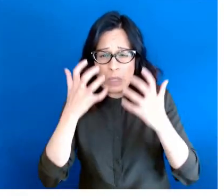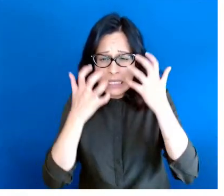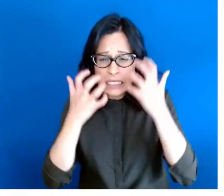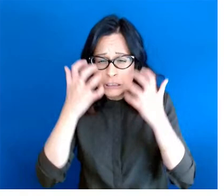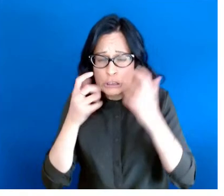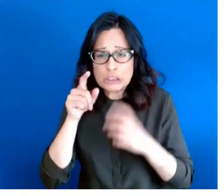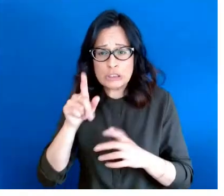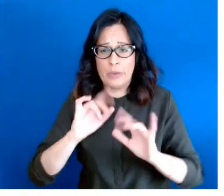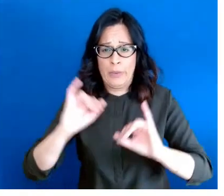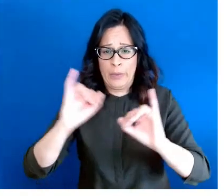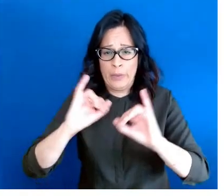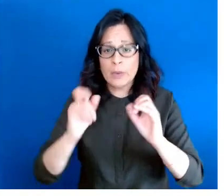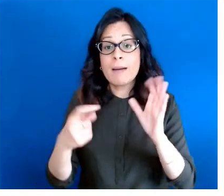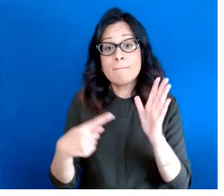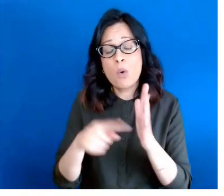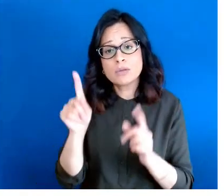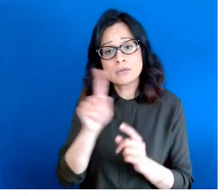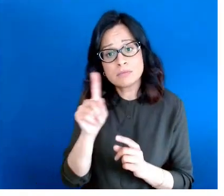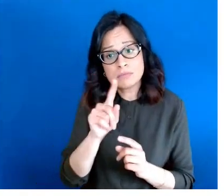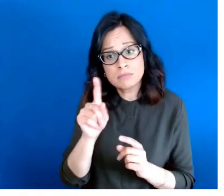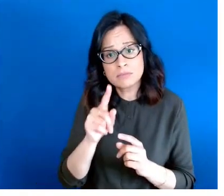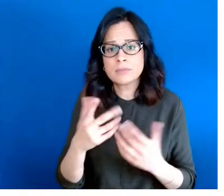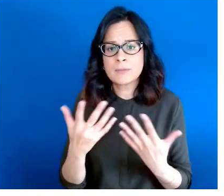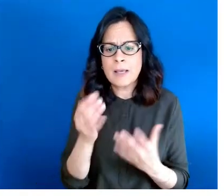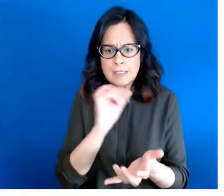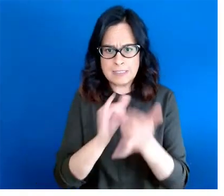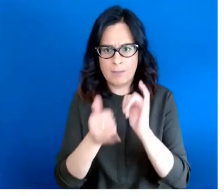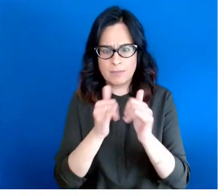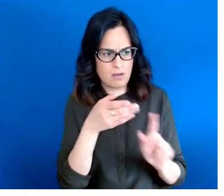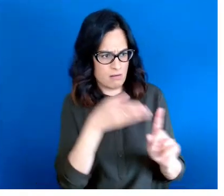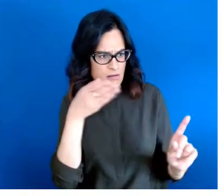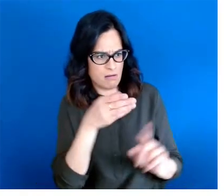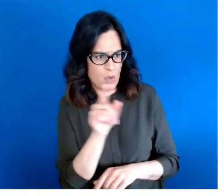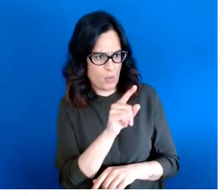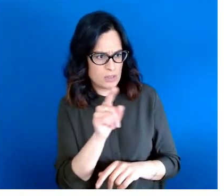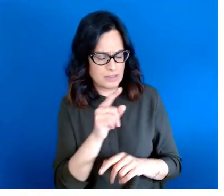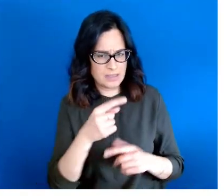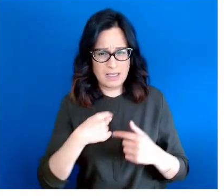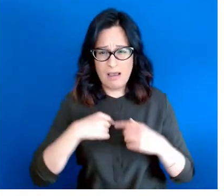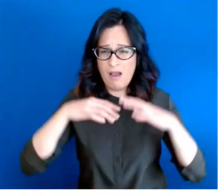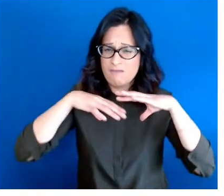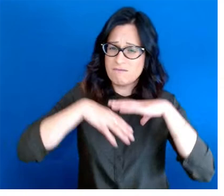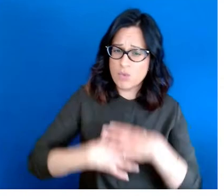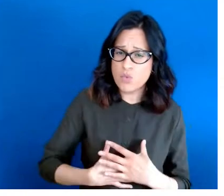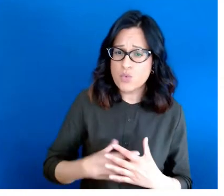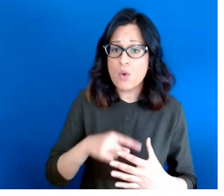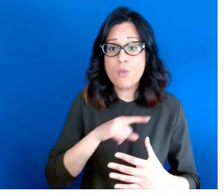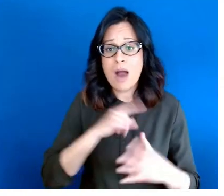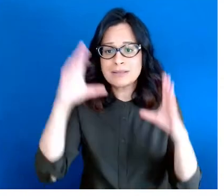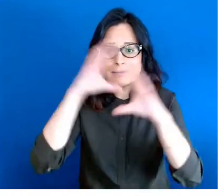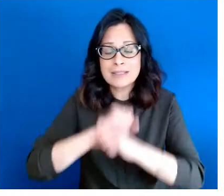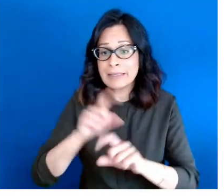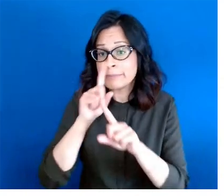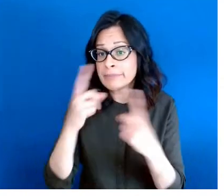And an important feature that people often notice is tiredness due to poor sleep.